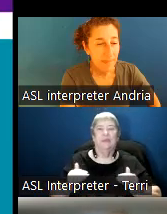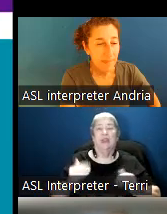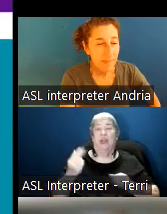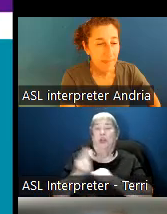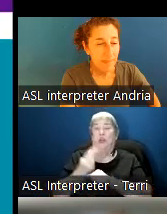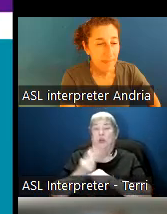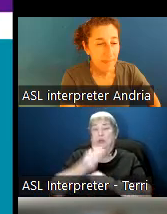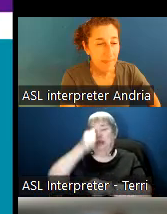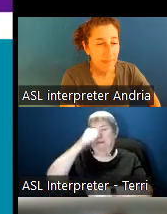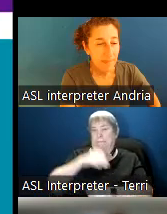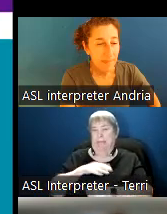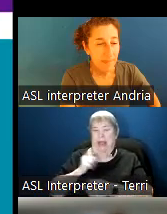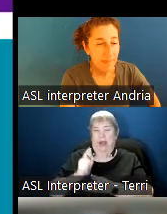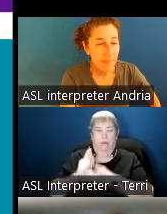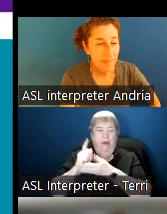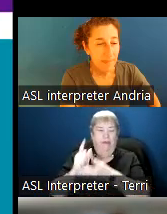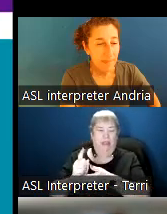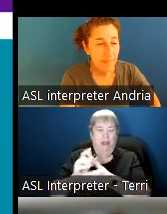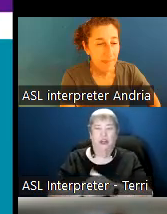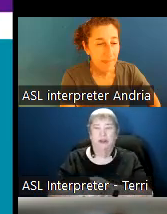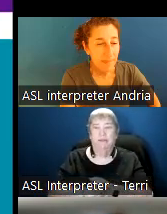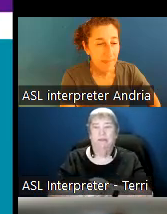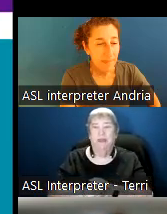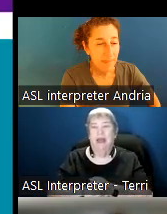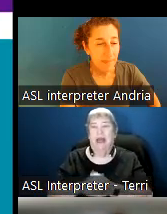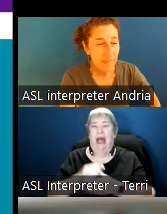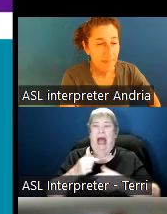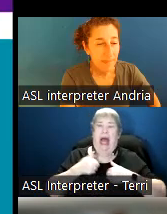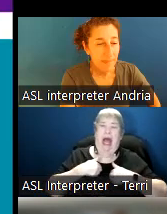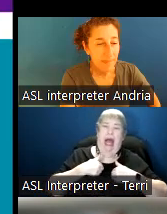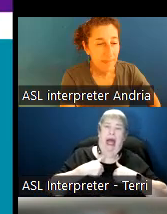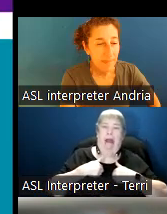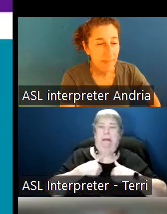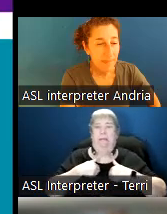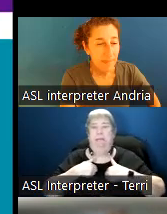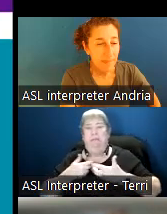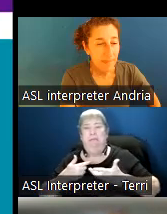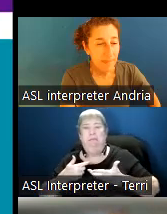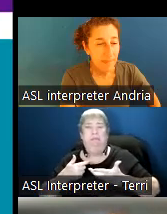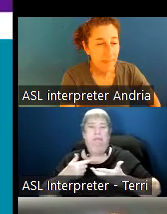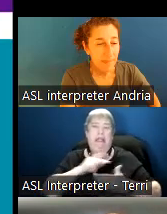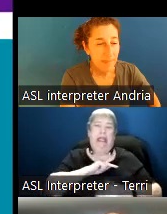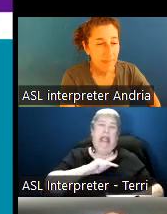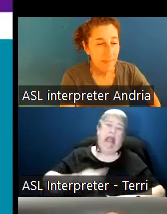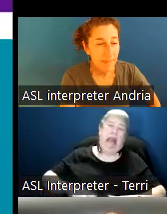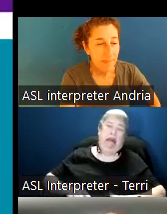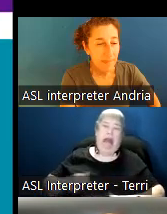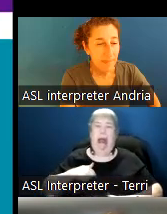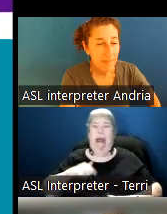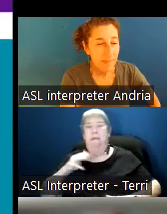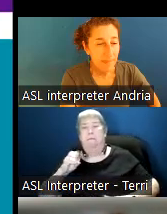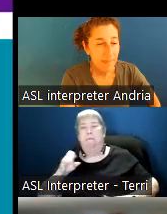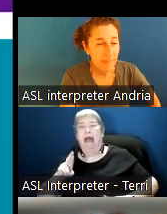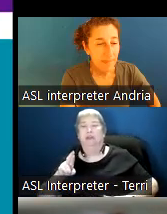what I say goes, I'm the man of the house, I make the decisions. And then